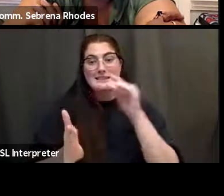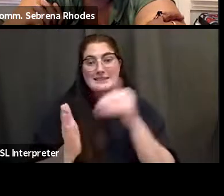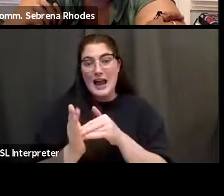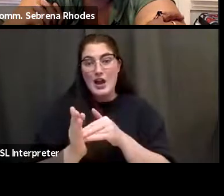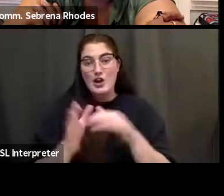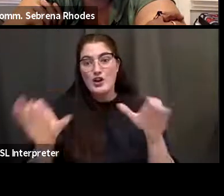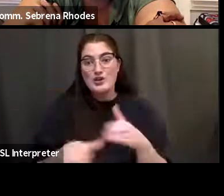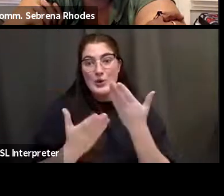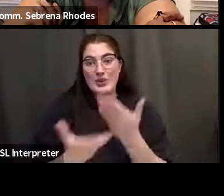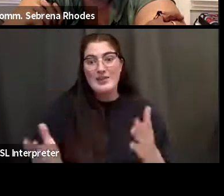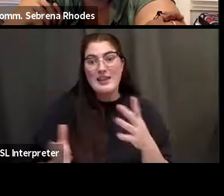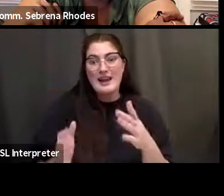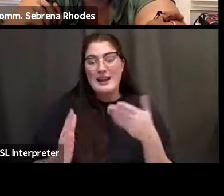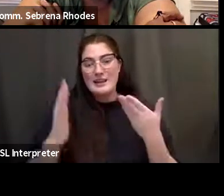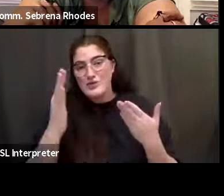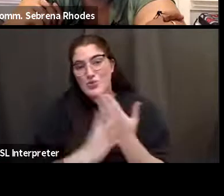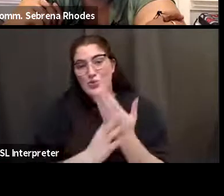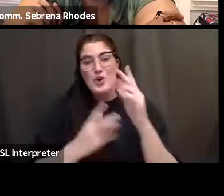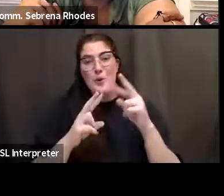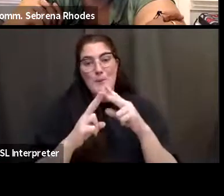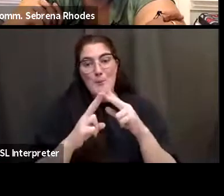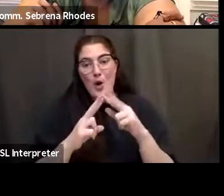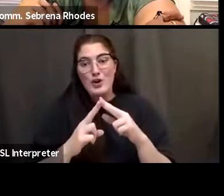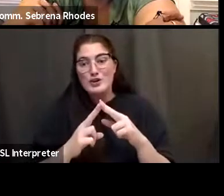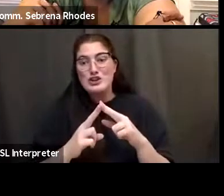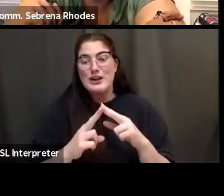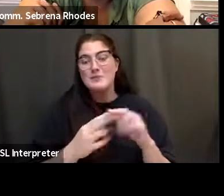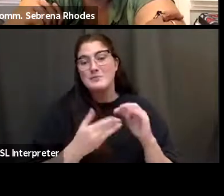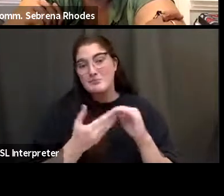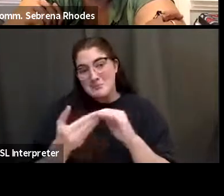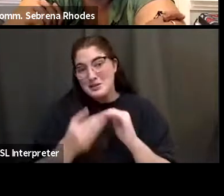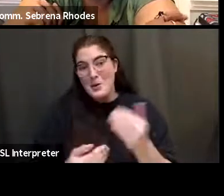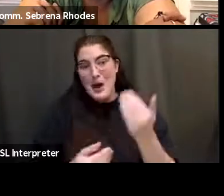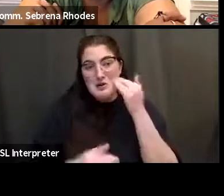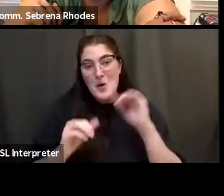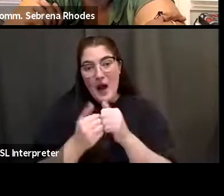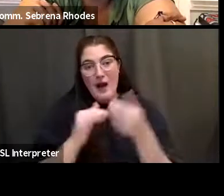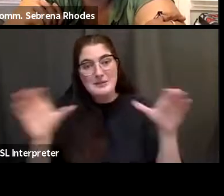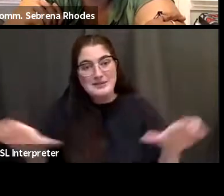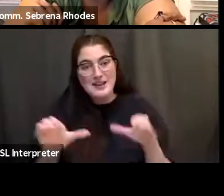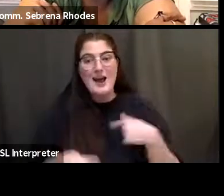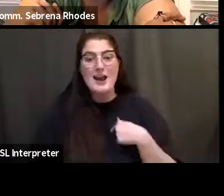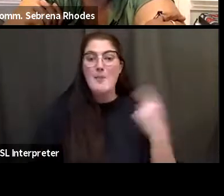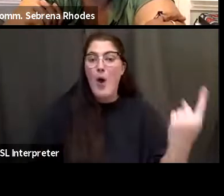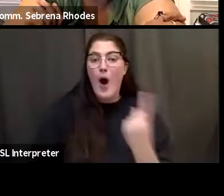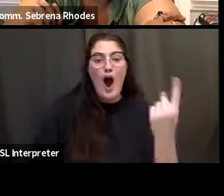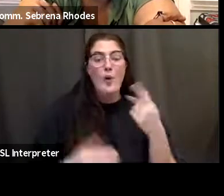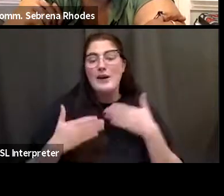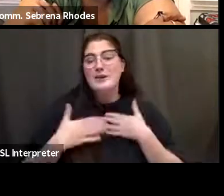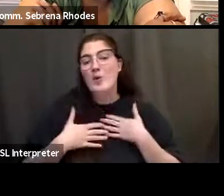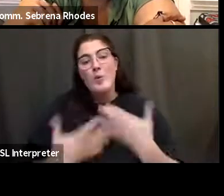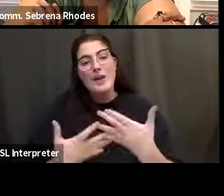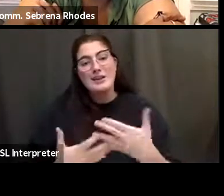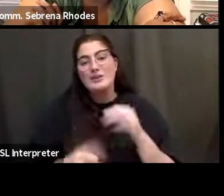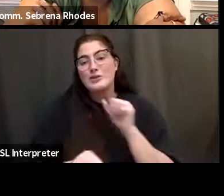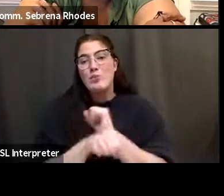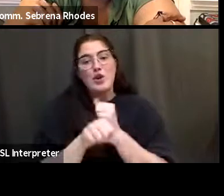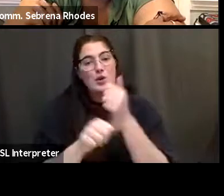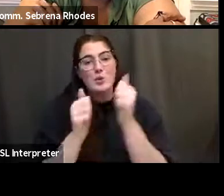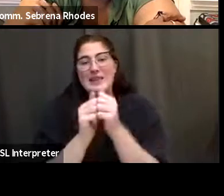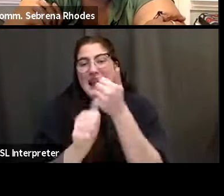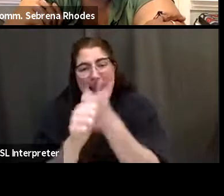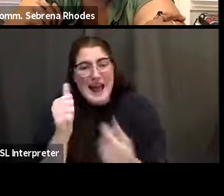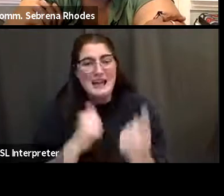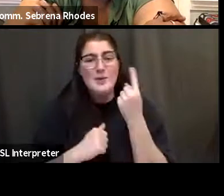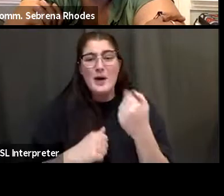been through partnership. So I know how it's done. And I'm always willing to work with any and everybody, because I know when